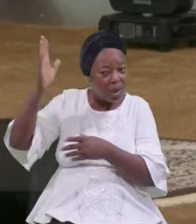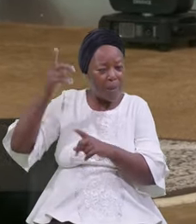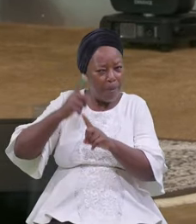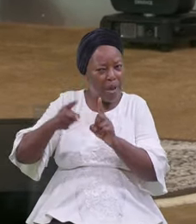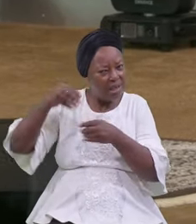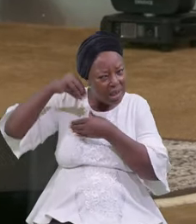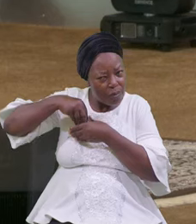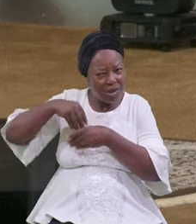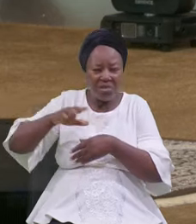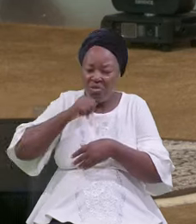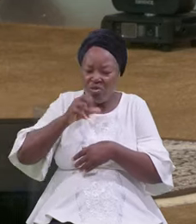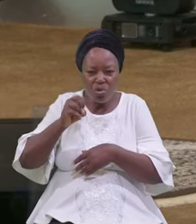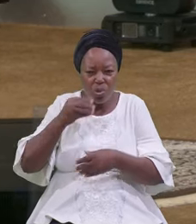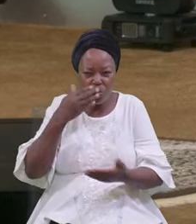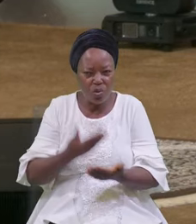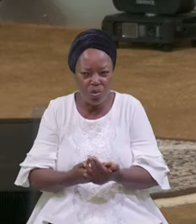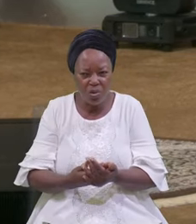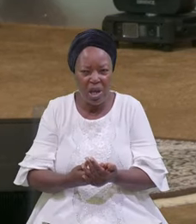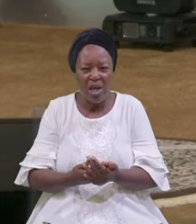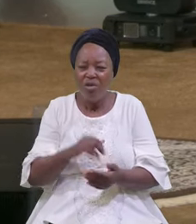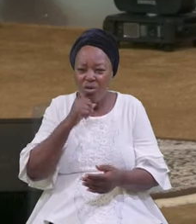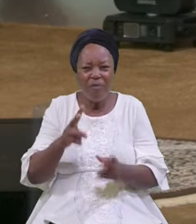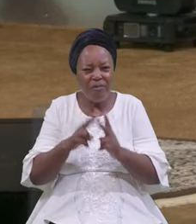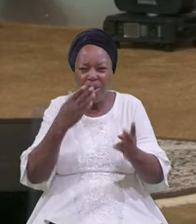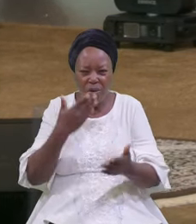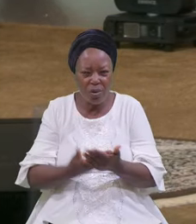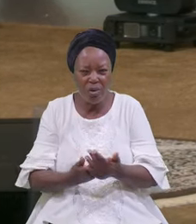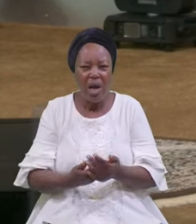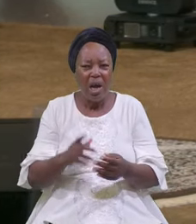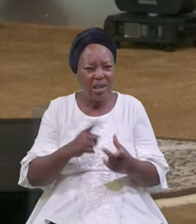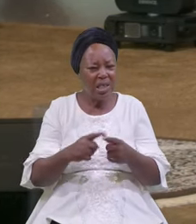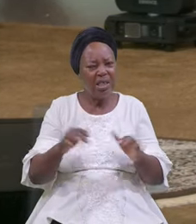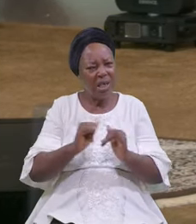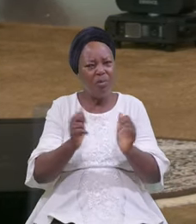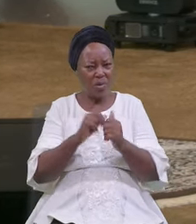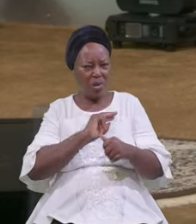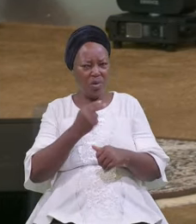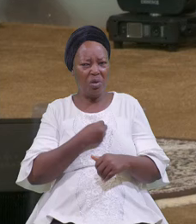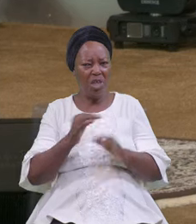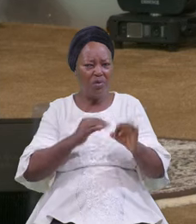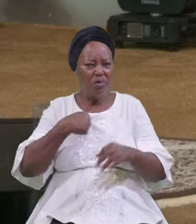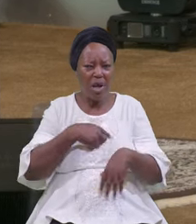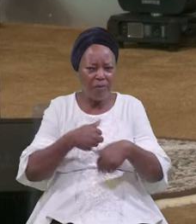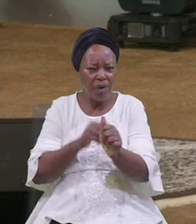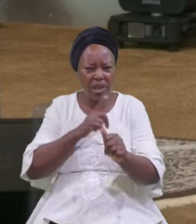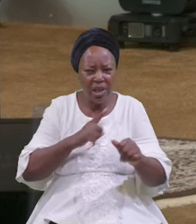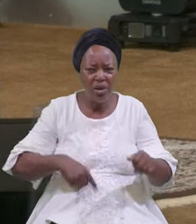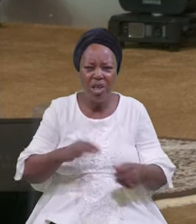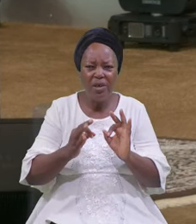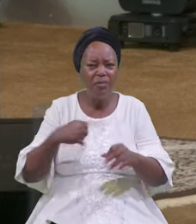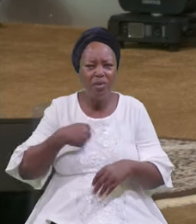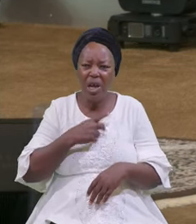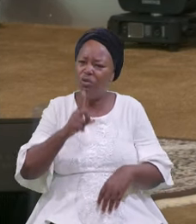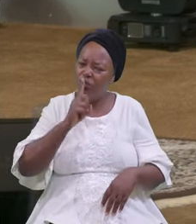not so good. And the same thing he says about us, if we're following the Lord and if we're real